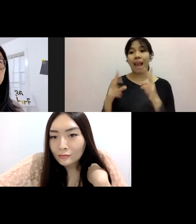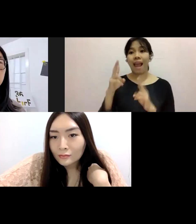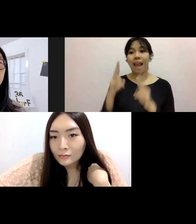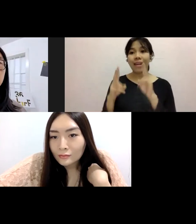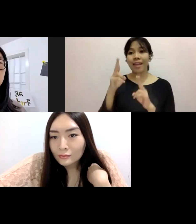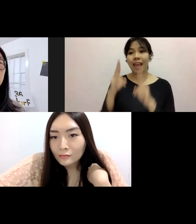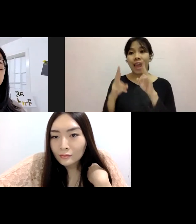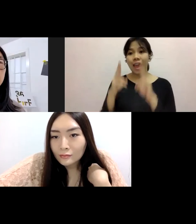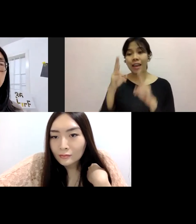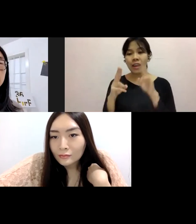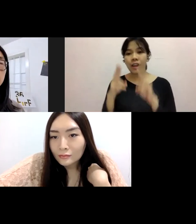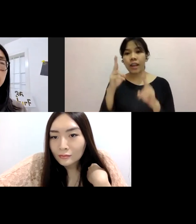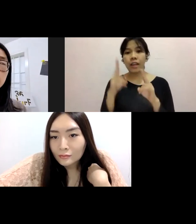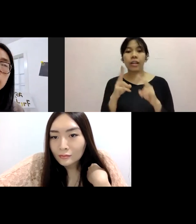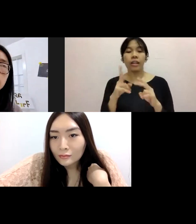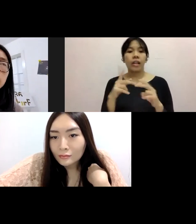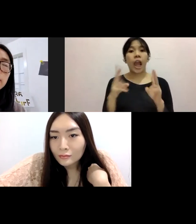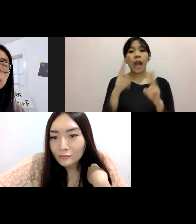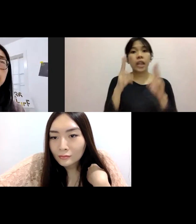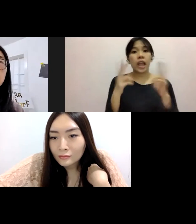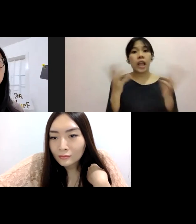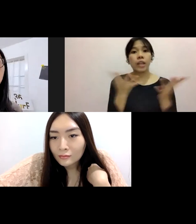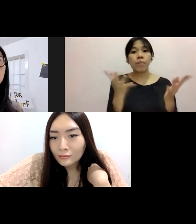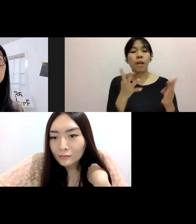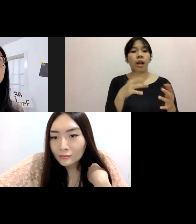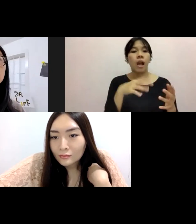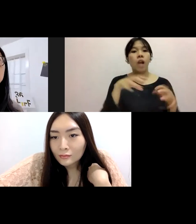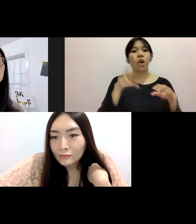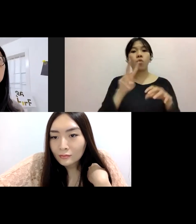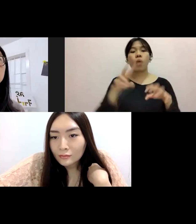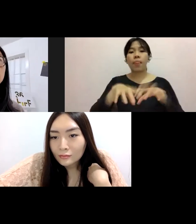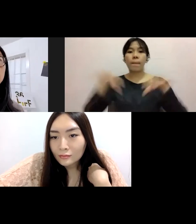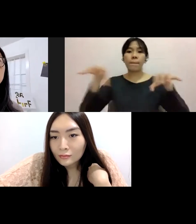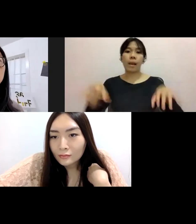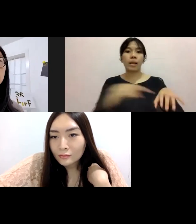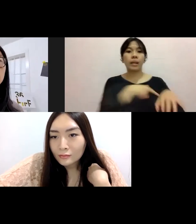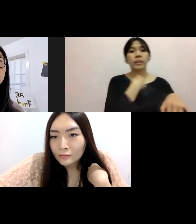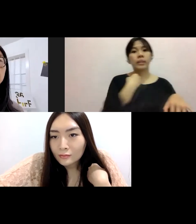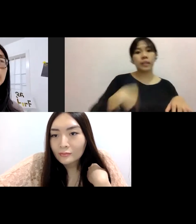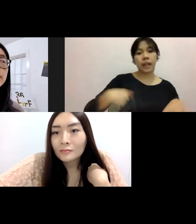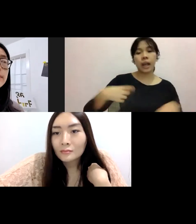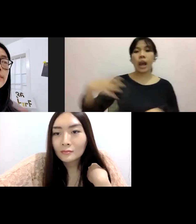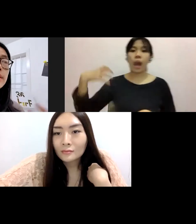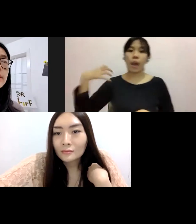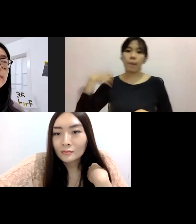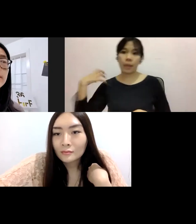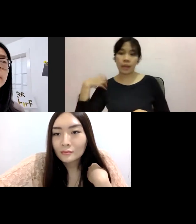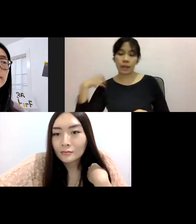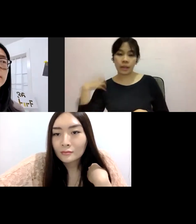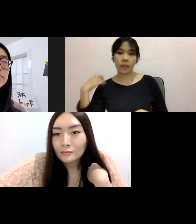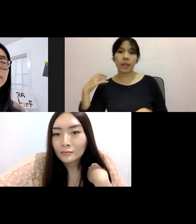story that shows 2 different locations and then 2 different